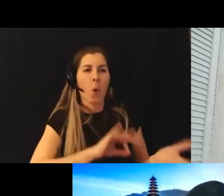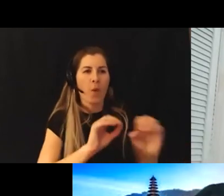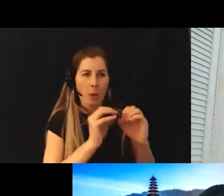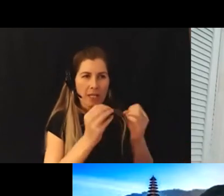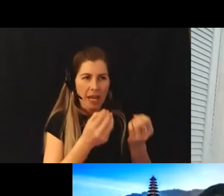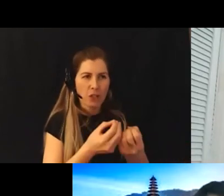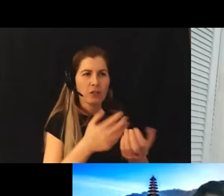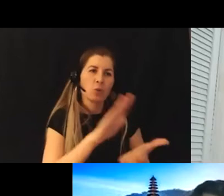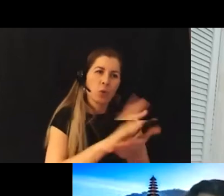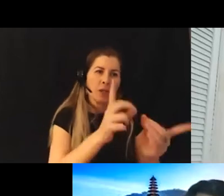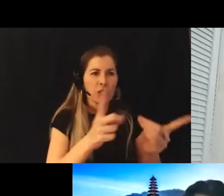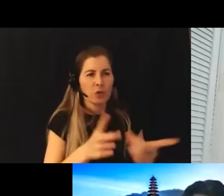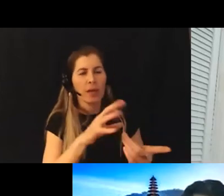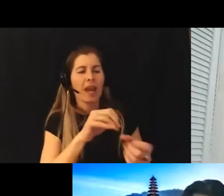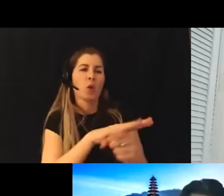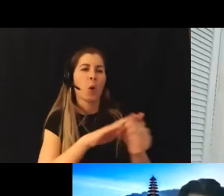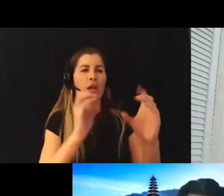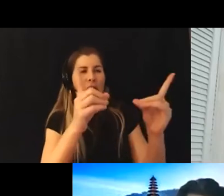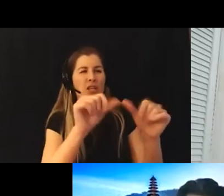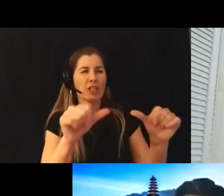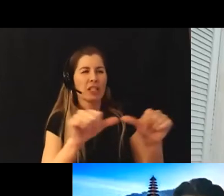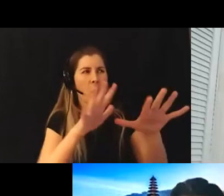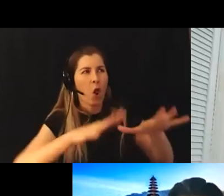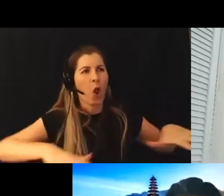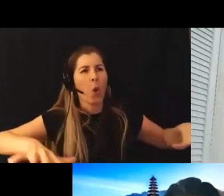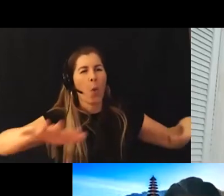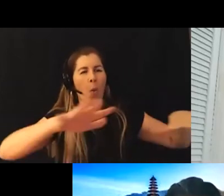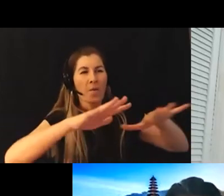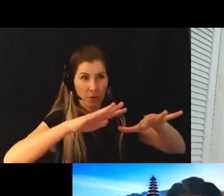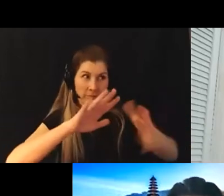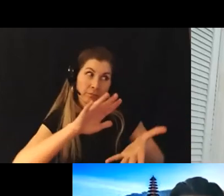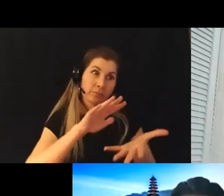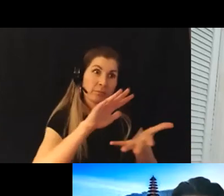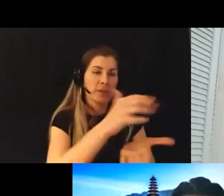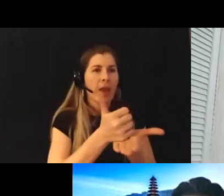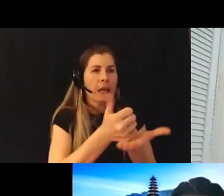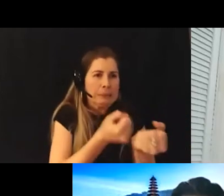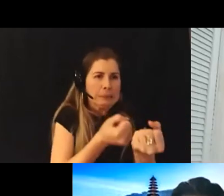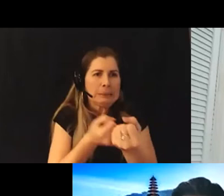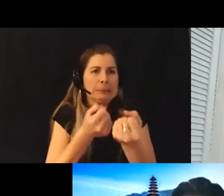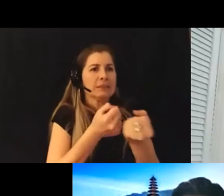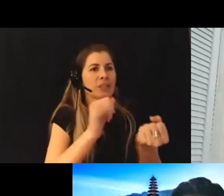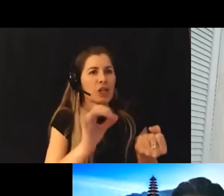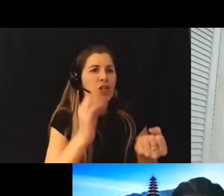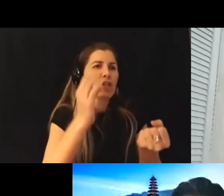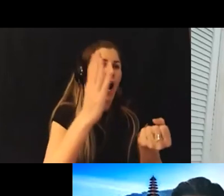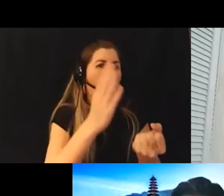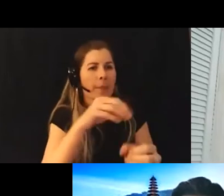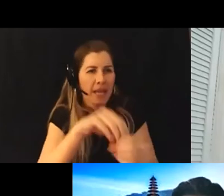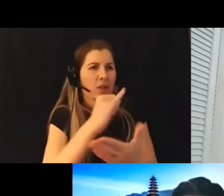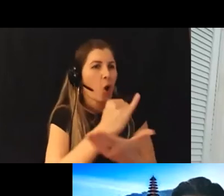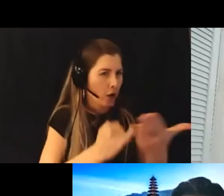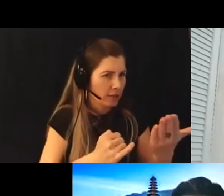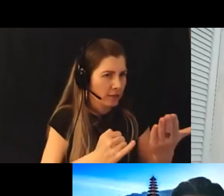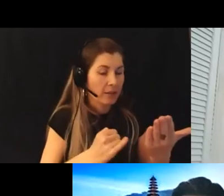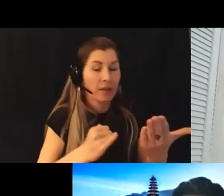and school districts and local education agencies across the country, specifically with the goal of maintaining jobs in the arts, while teaching artists